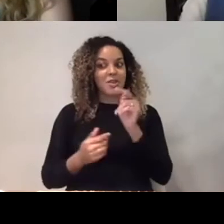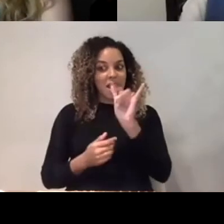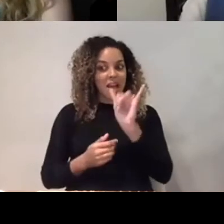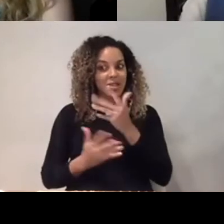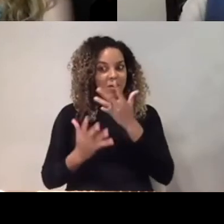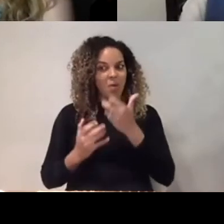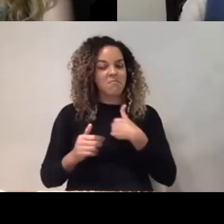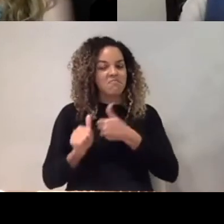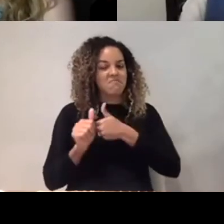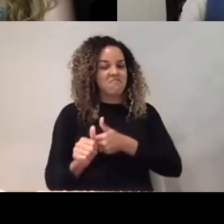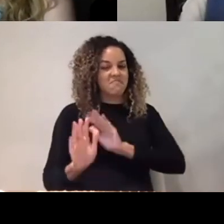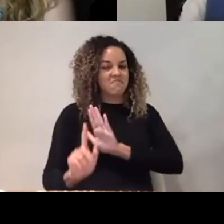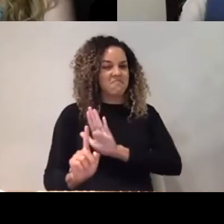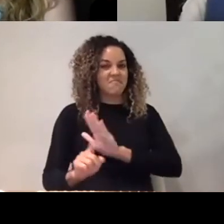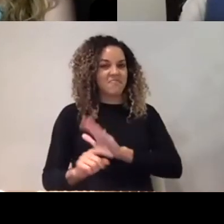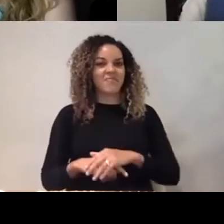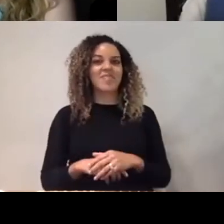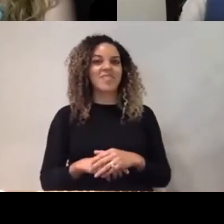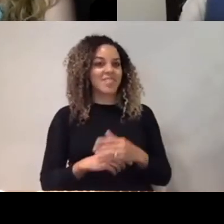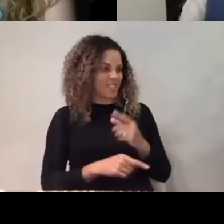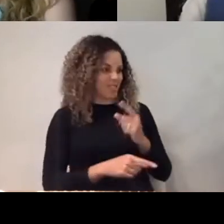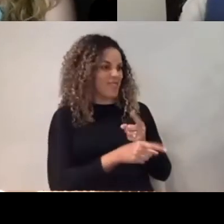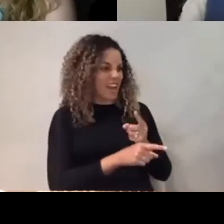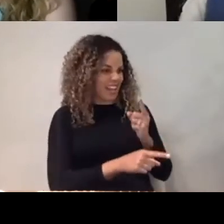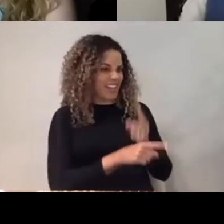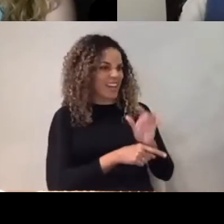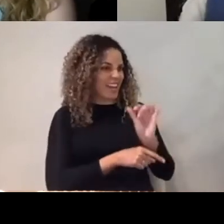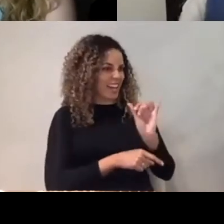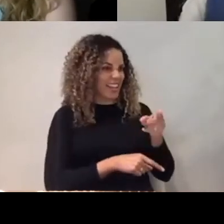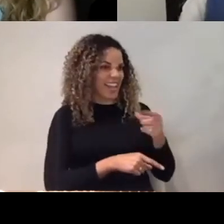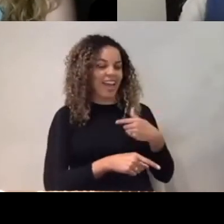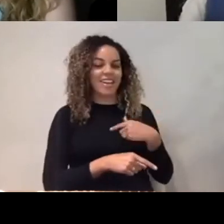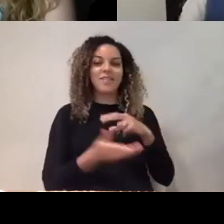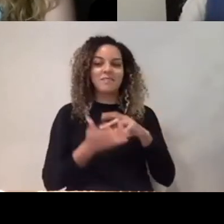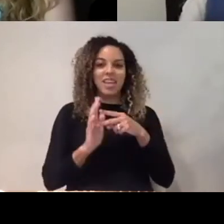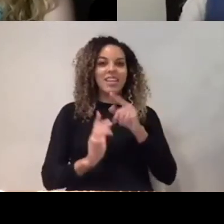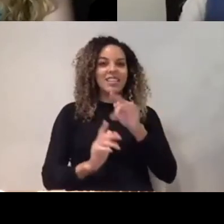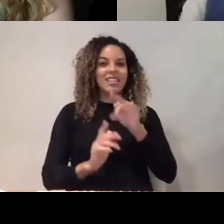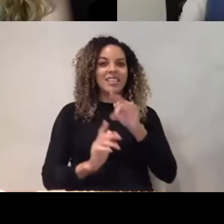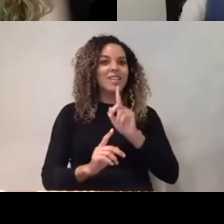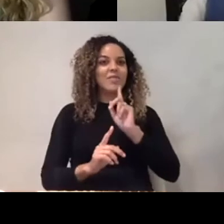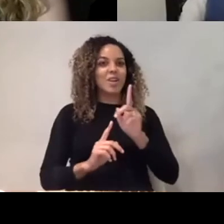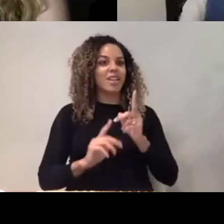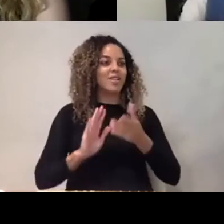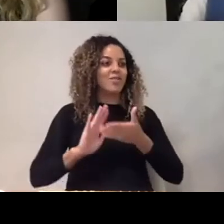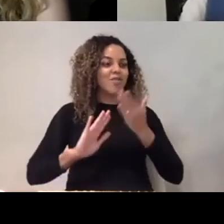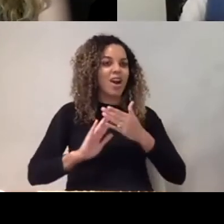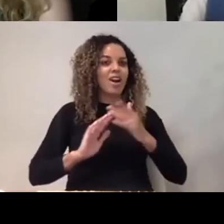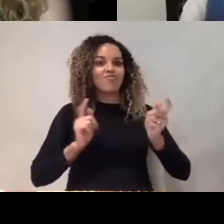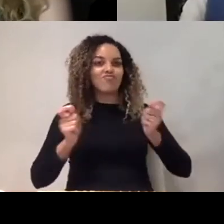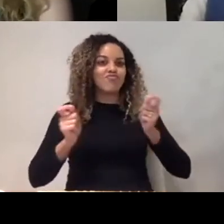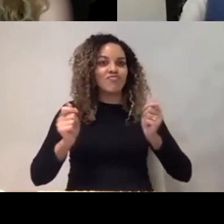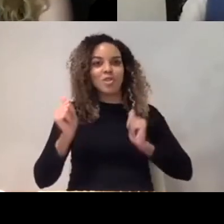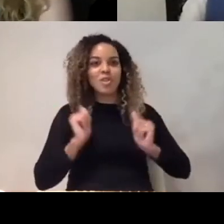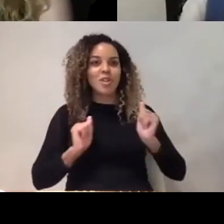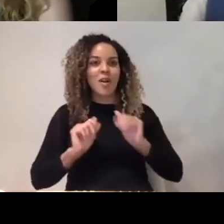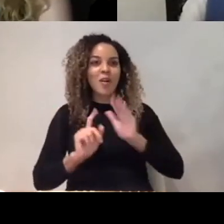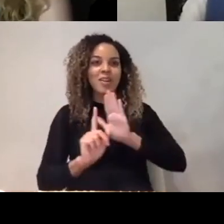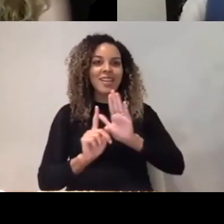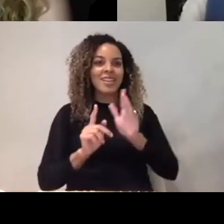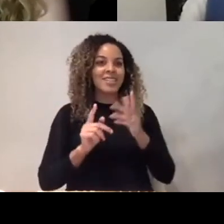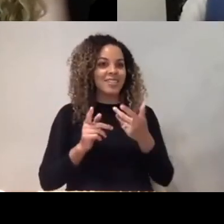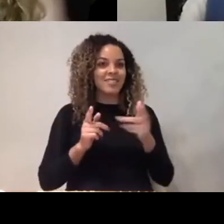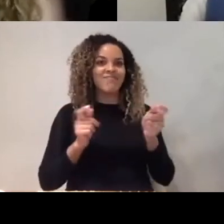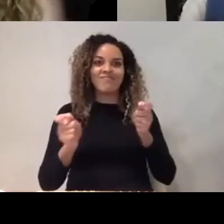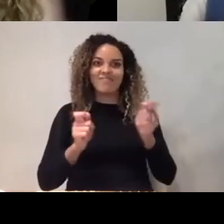It's whatever she asks for. Come on. It's like, Come on. you really run the show. So, I love